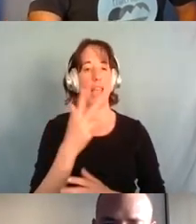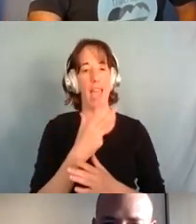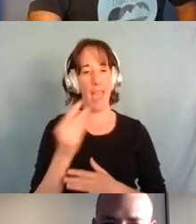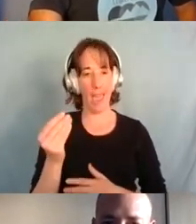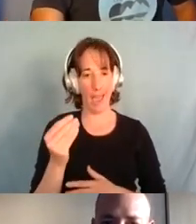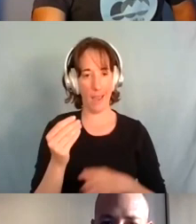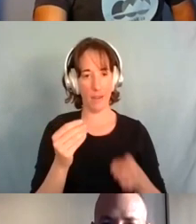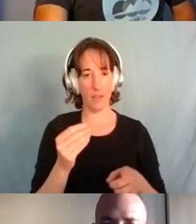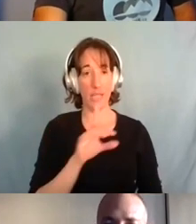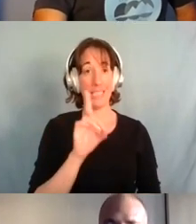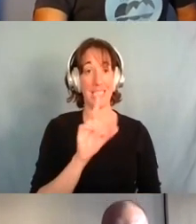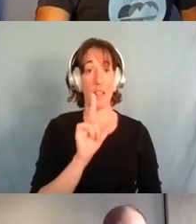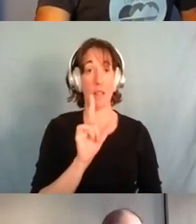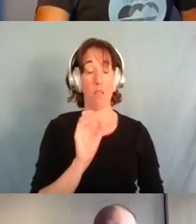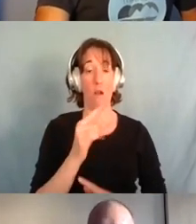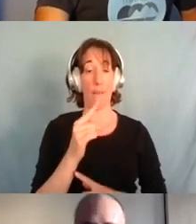dlog ps is going to